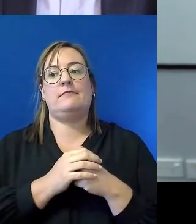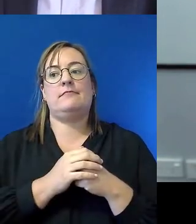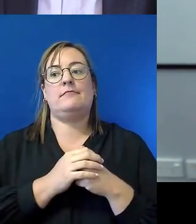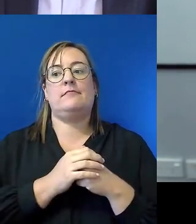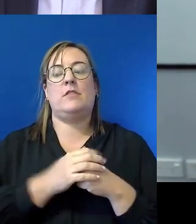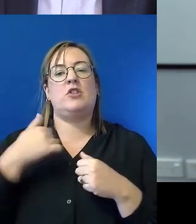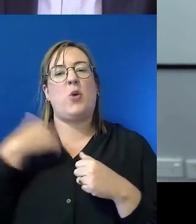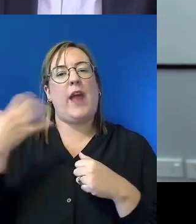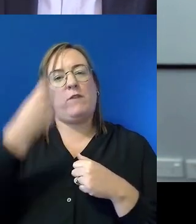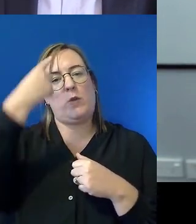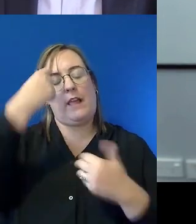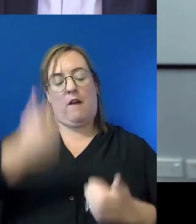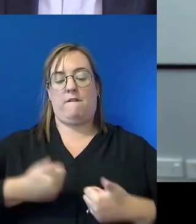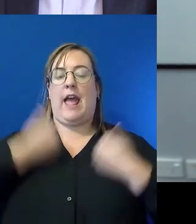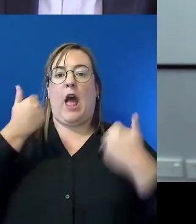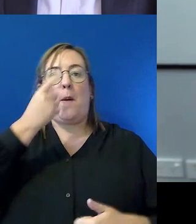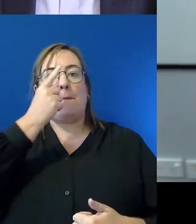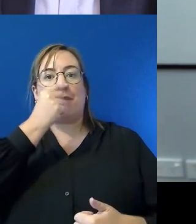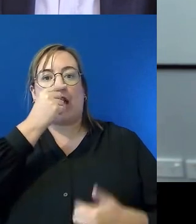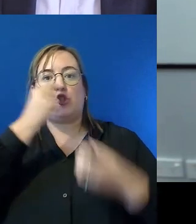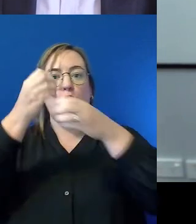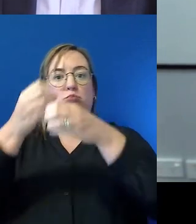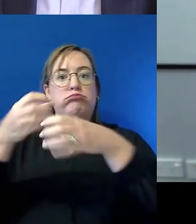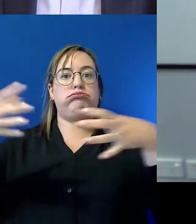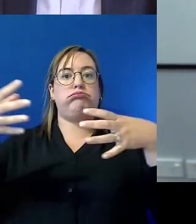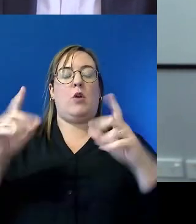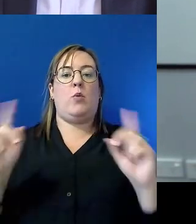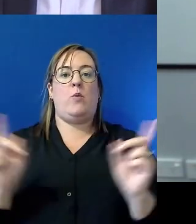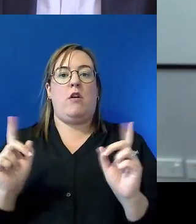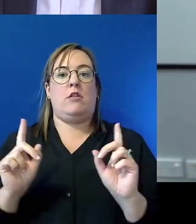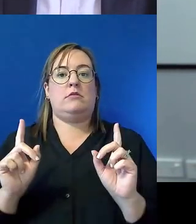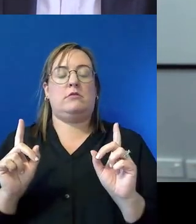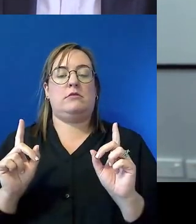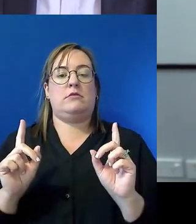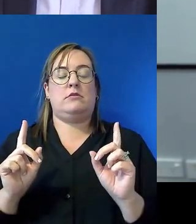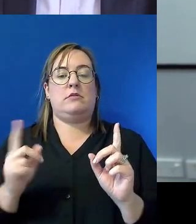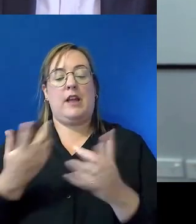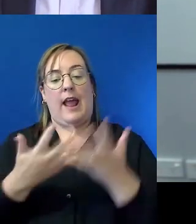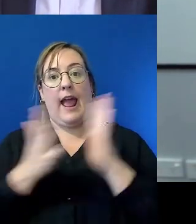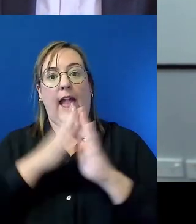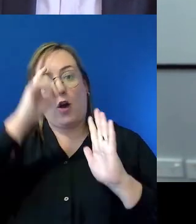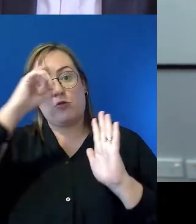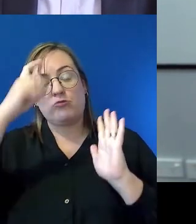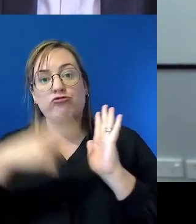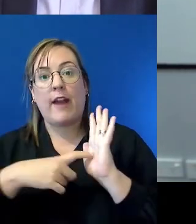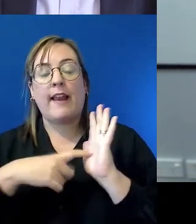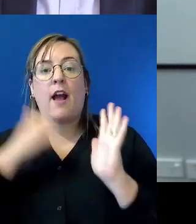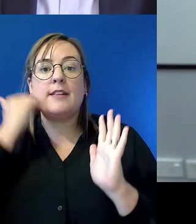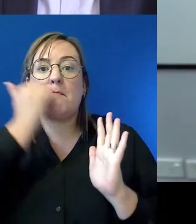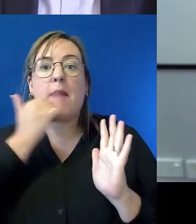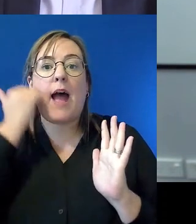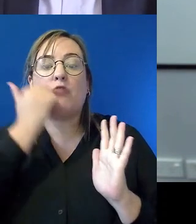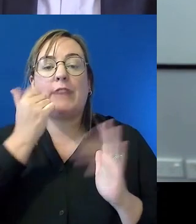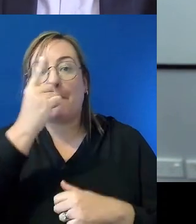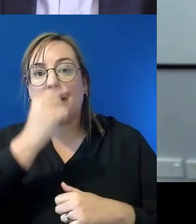potential then? And what can, in my words, how can we realise Maori potential then if Māori are being seen as the